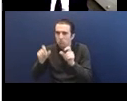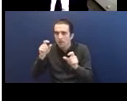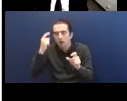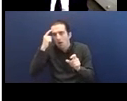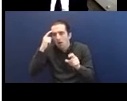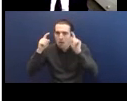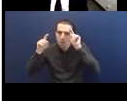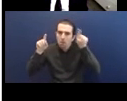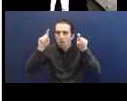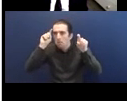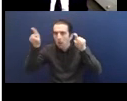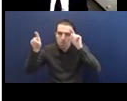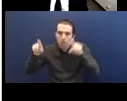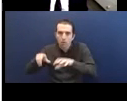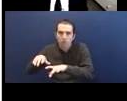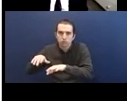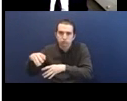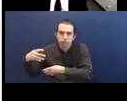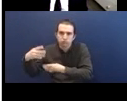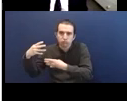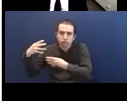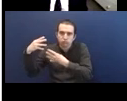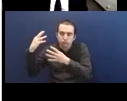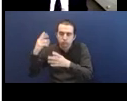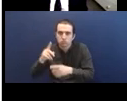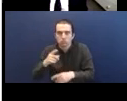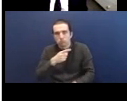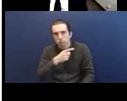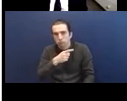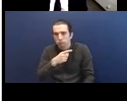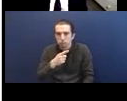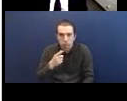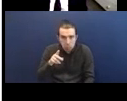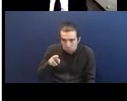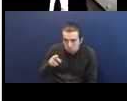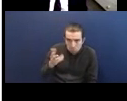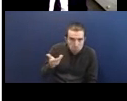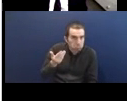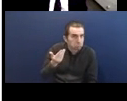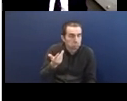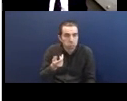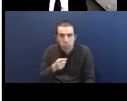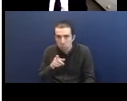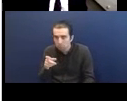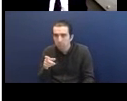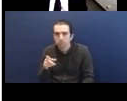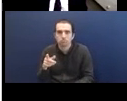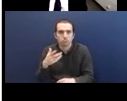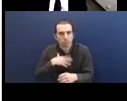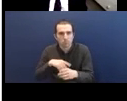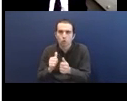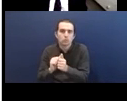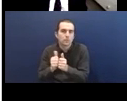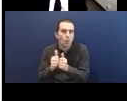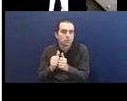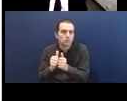not jump. But if there was something like sitting sports, many could join. The building needs to be sort of